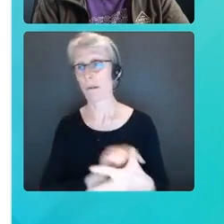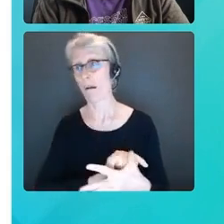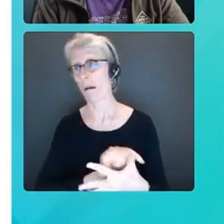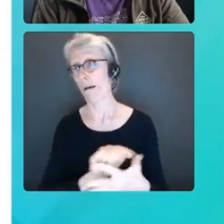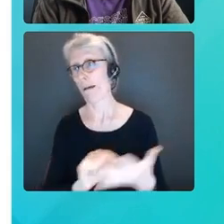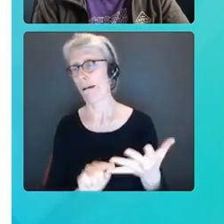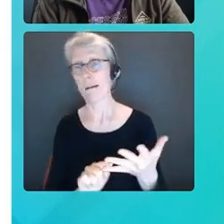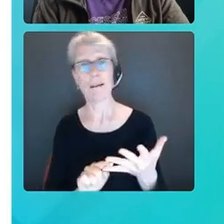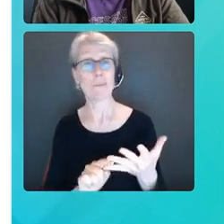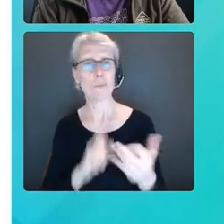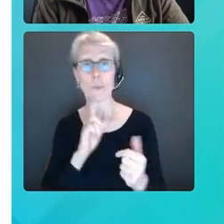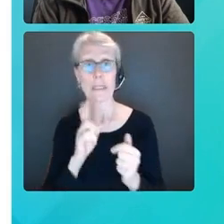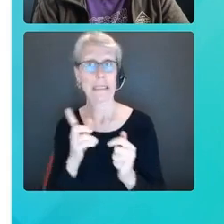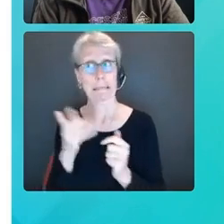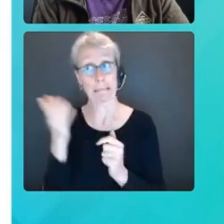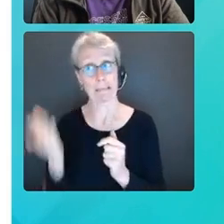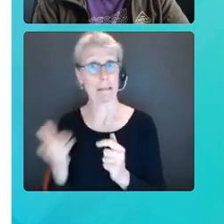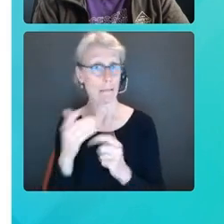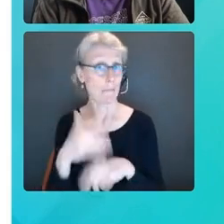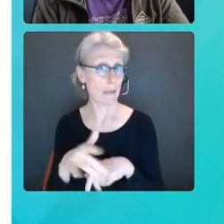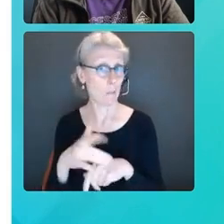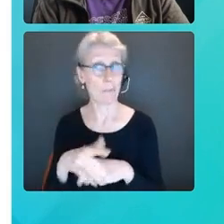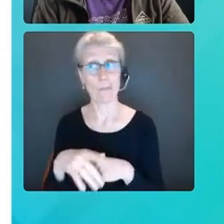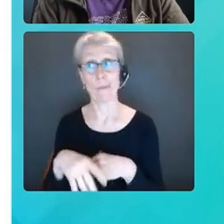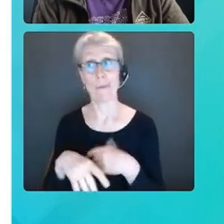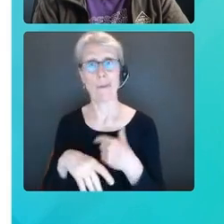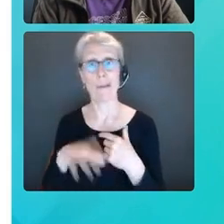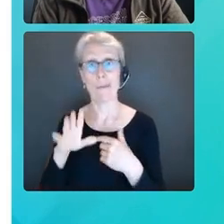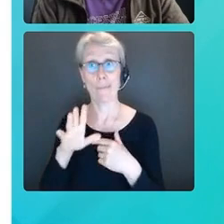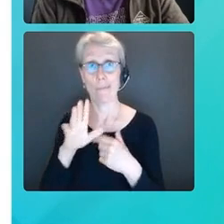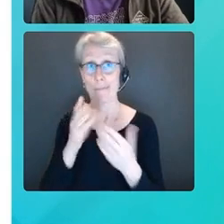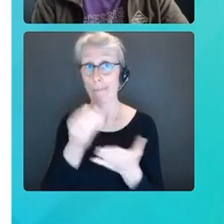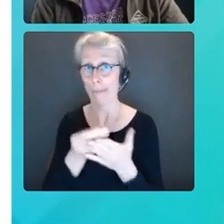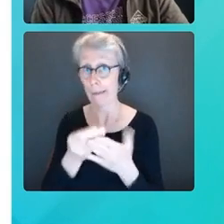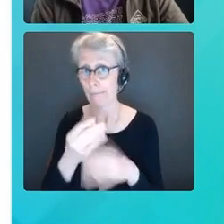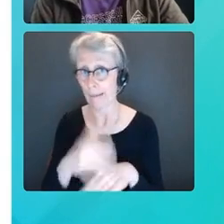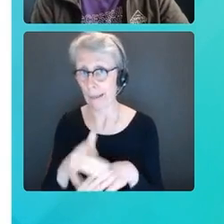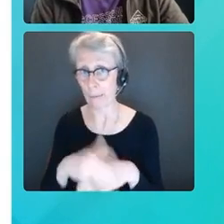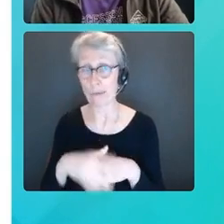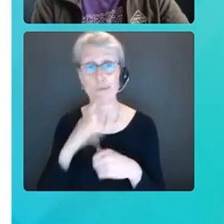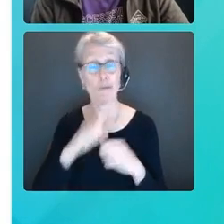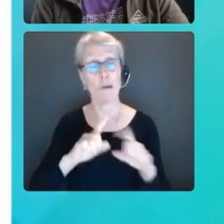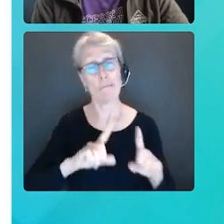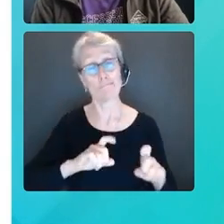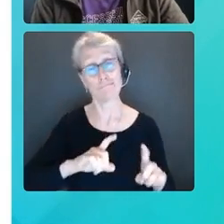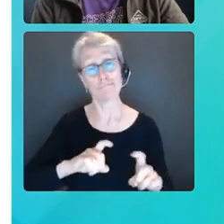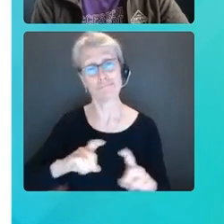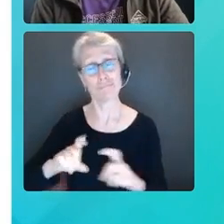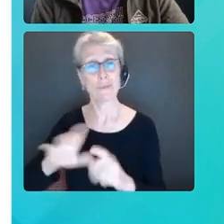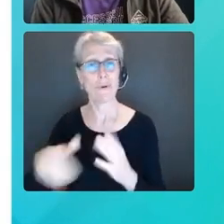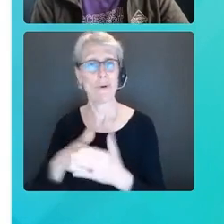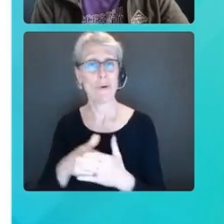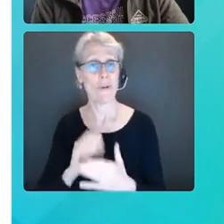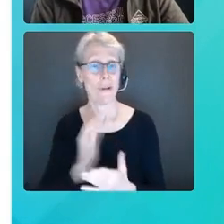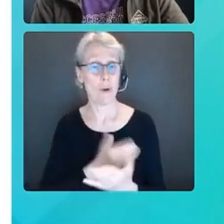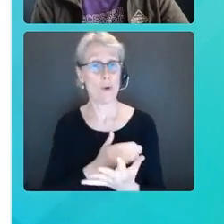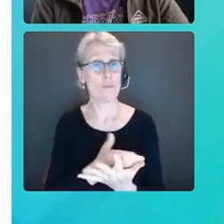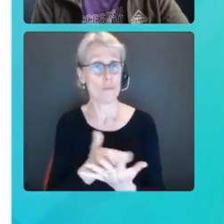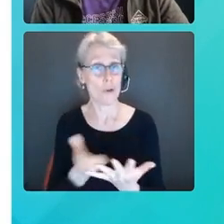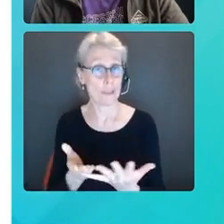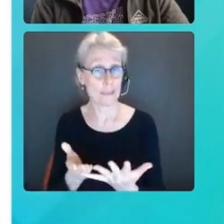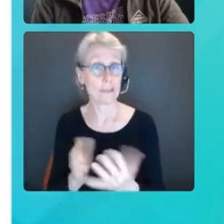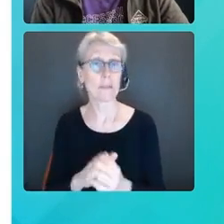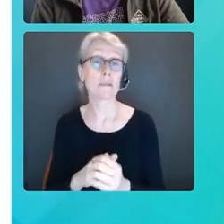go by their availability and funds to test in all the products. So dozens